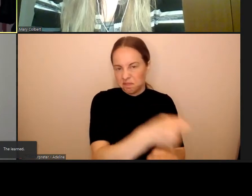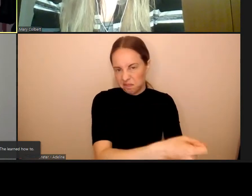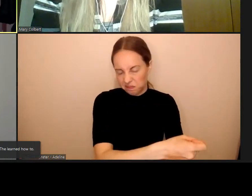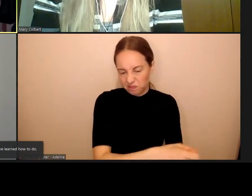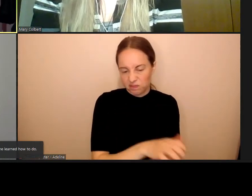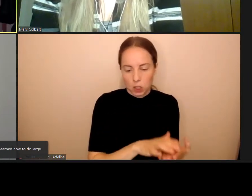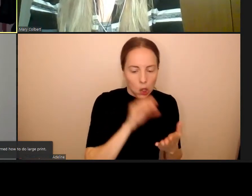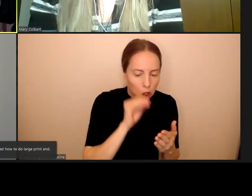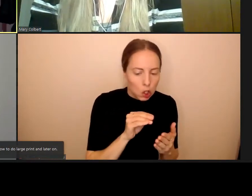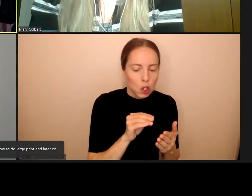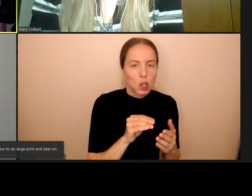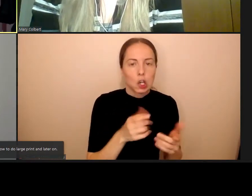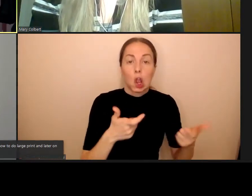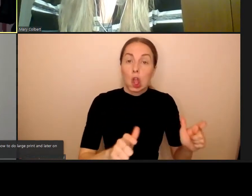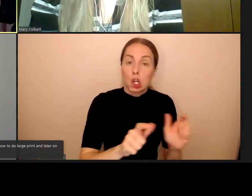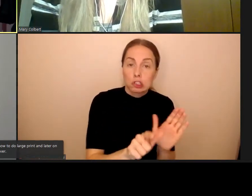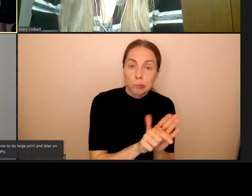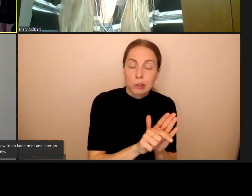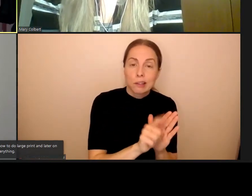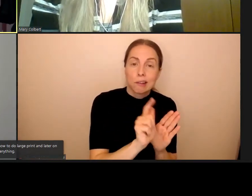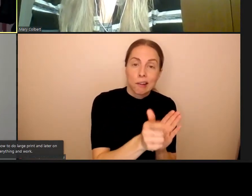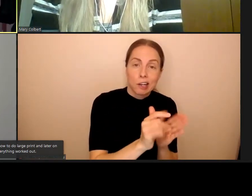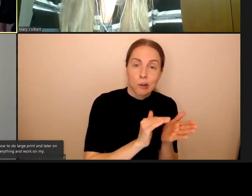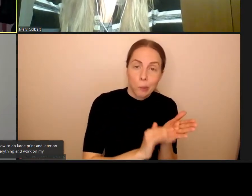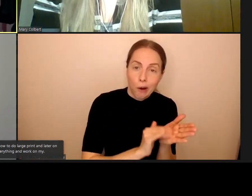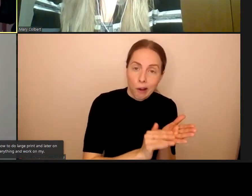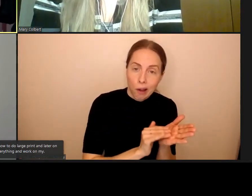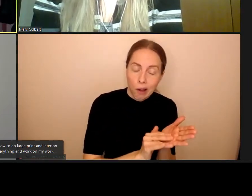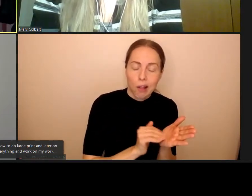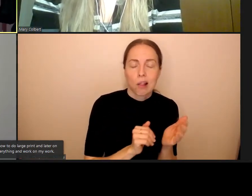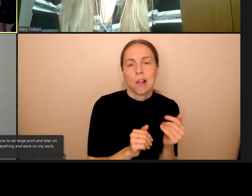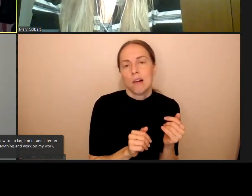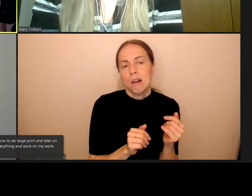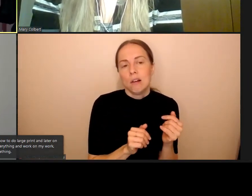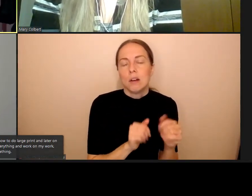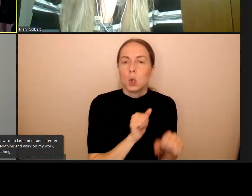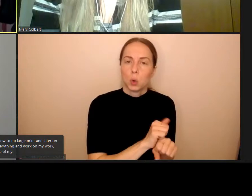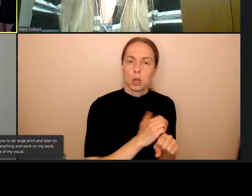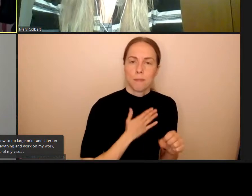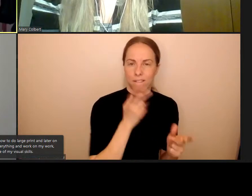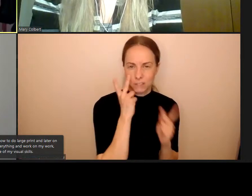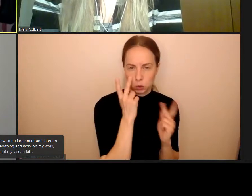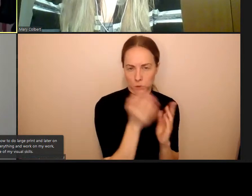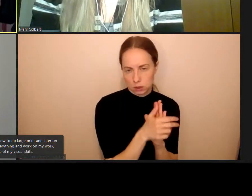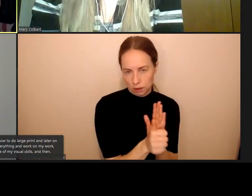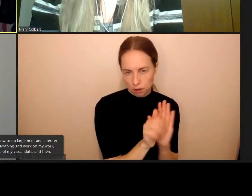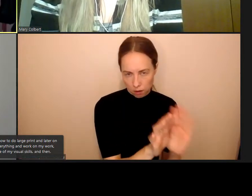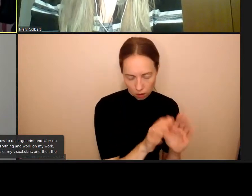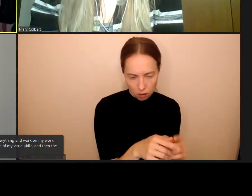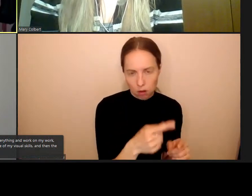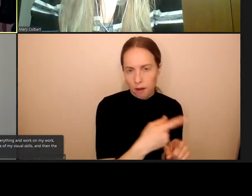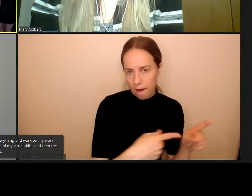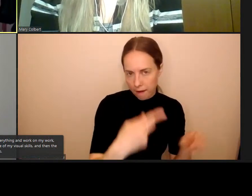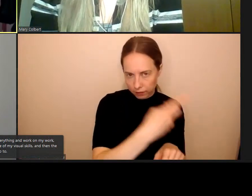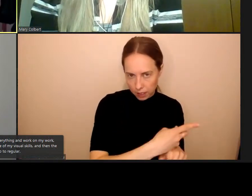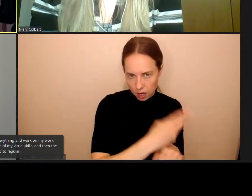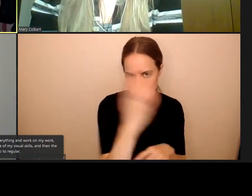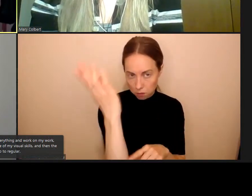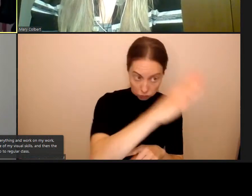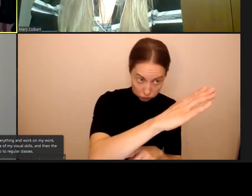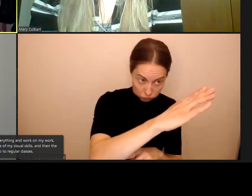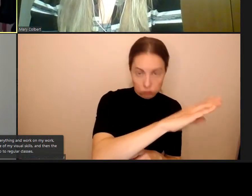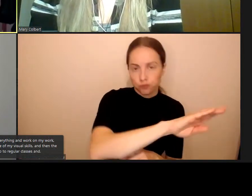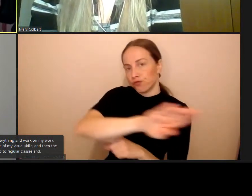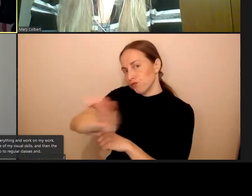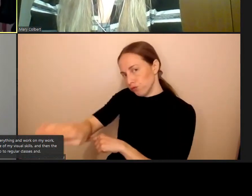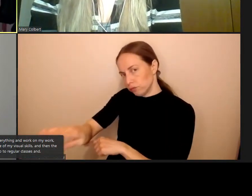do large print and later on Braille and everything, and work on some of my visual skills. And then the other half, I'd go to regular classes.